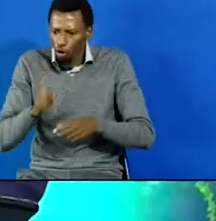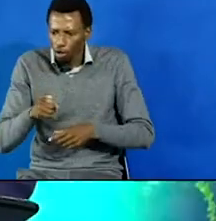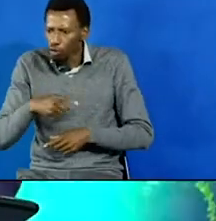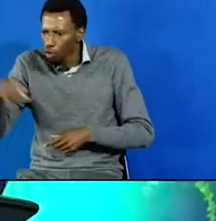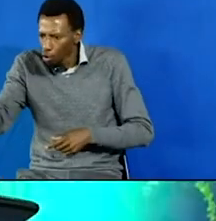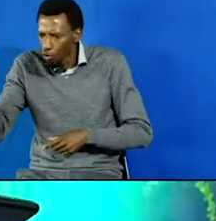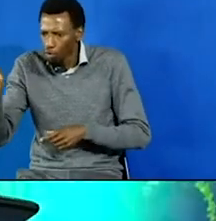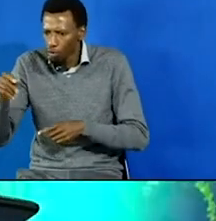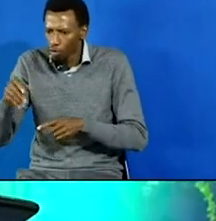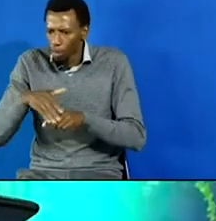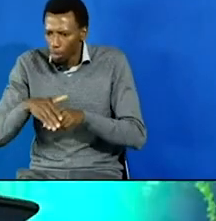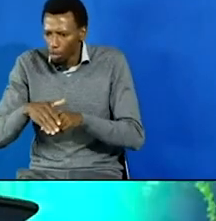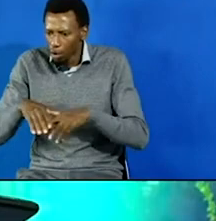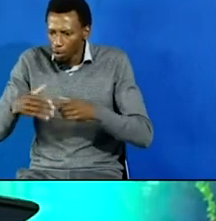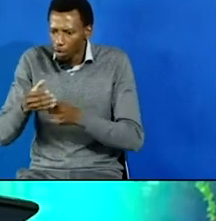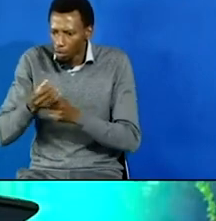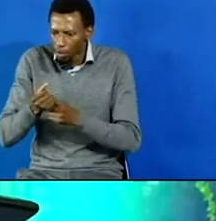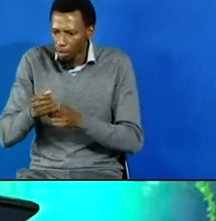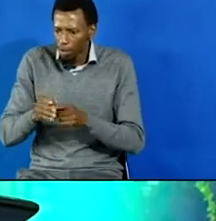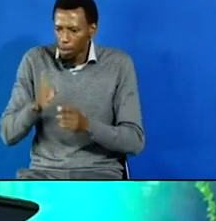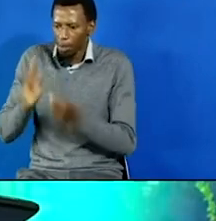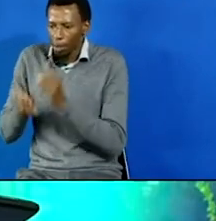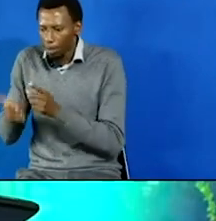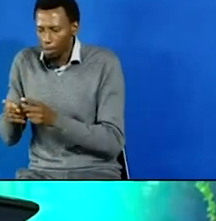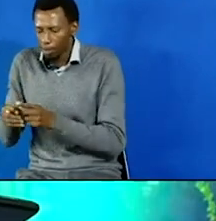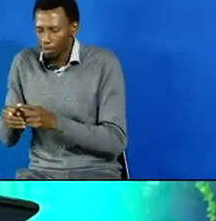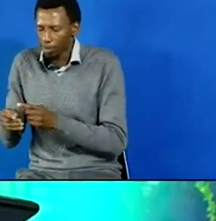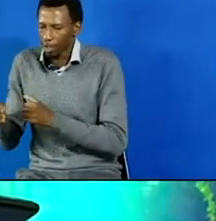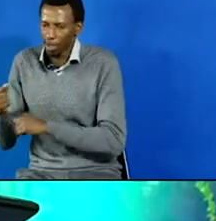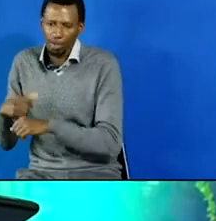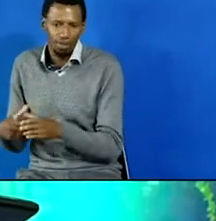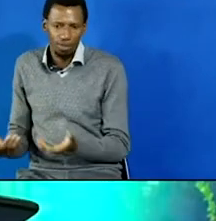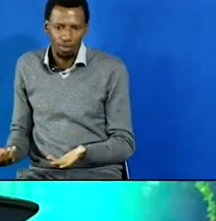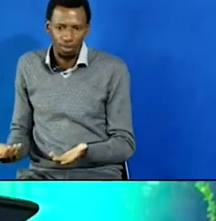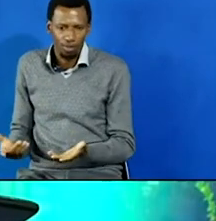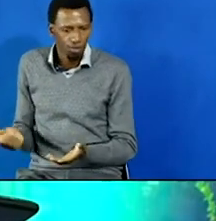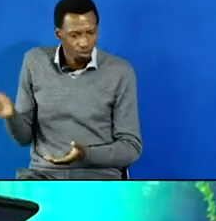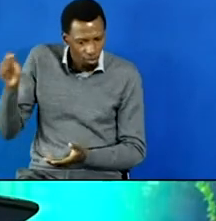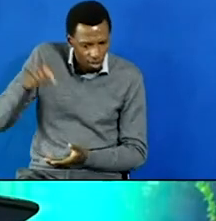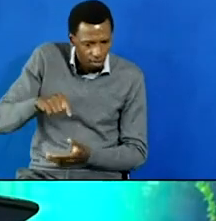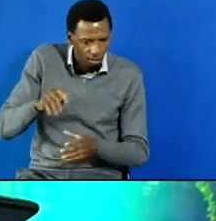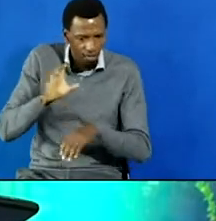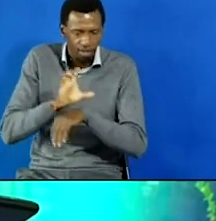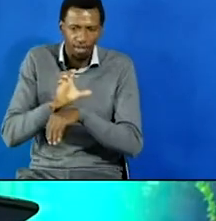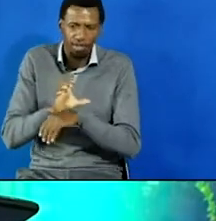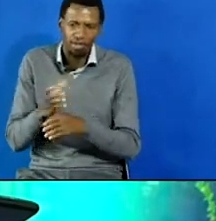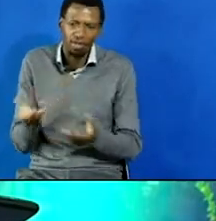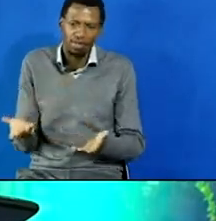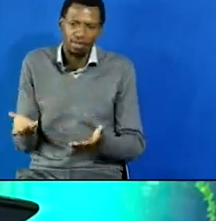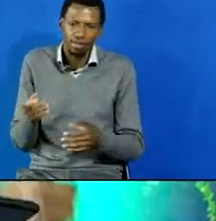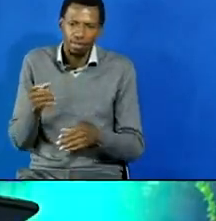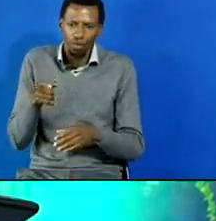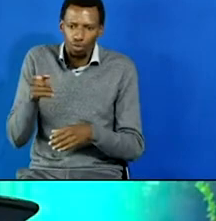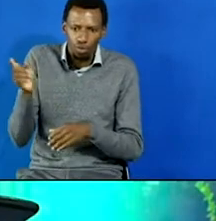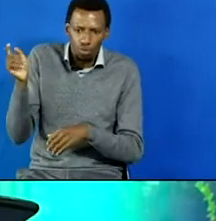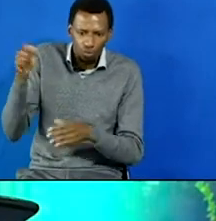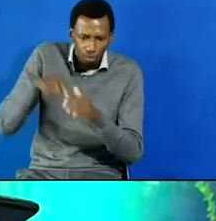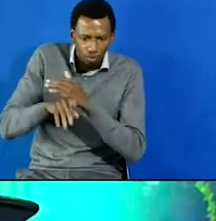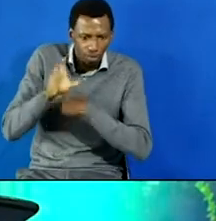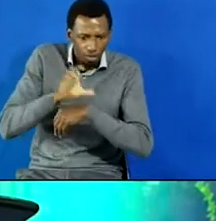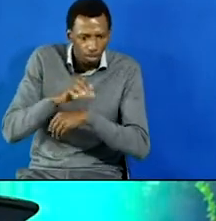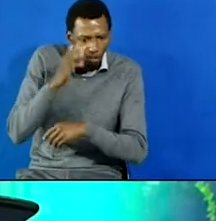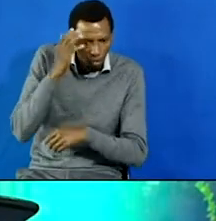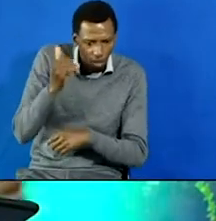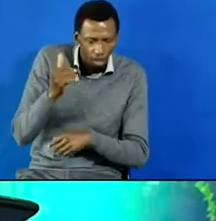down. But you come in church. And as you come in church, it is because God wants you to